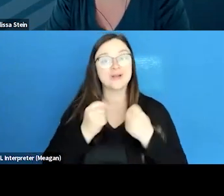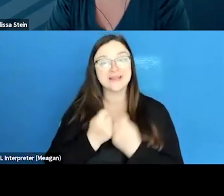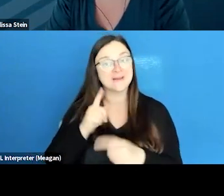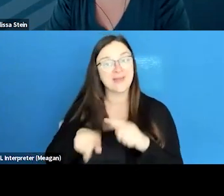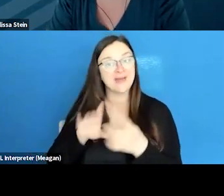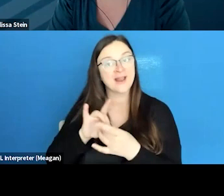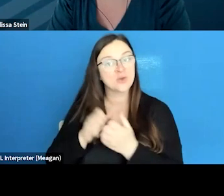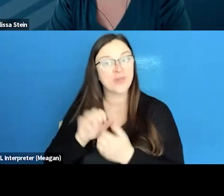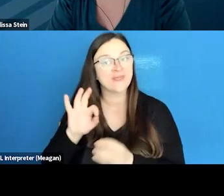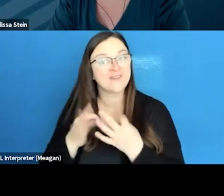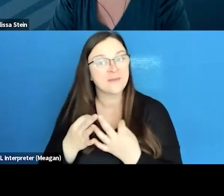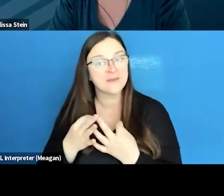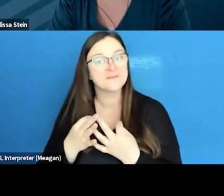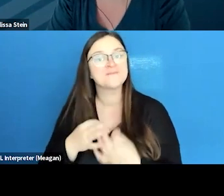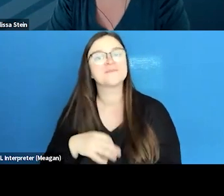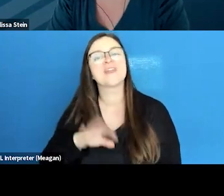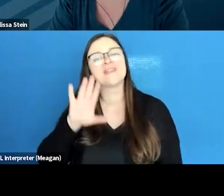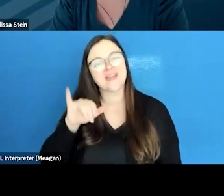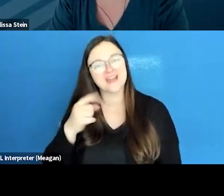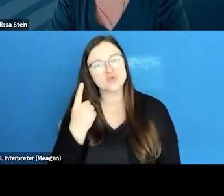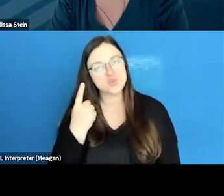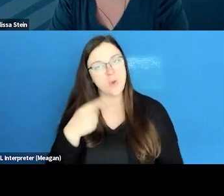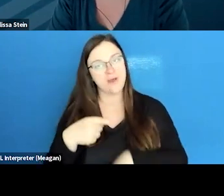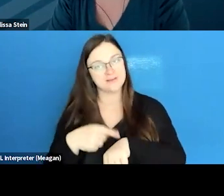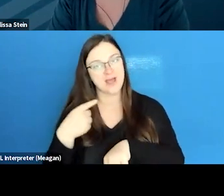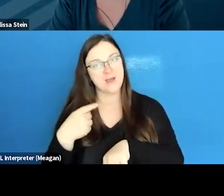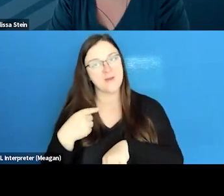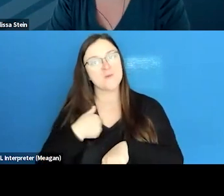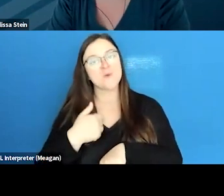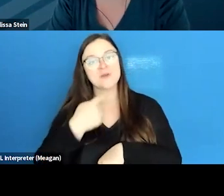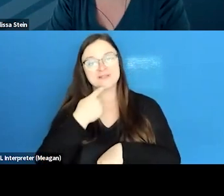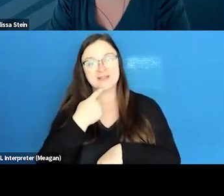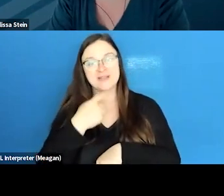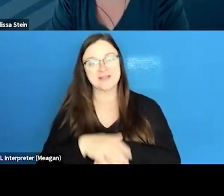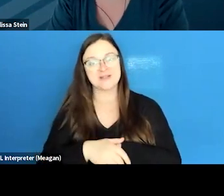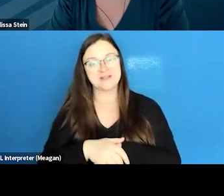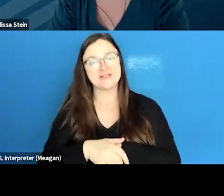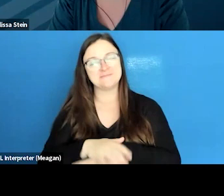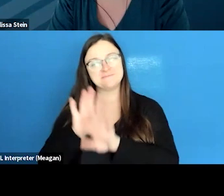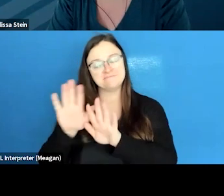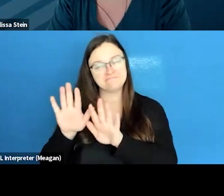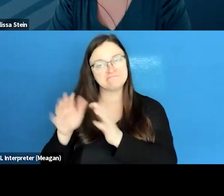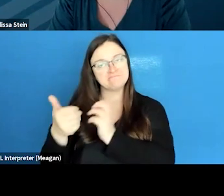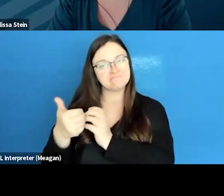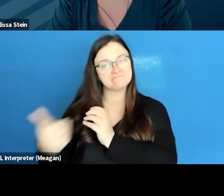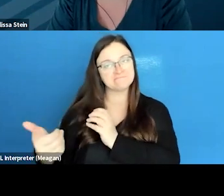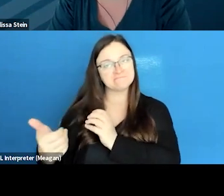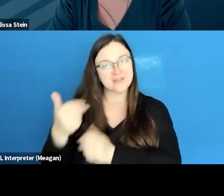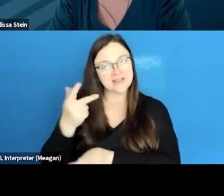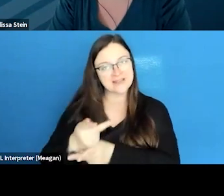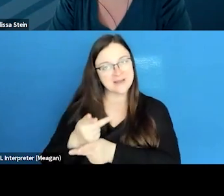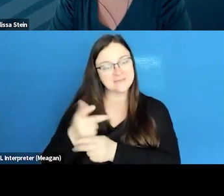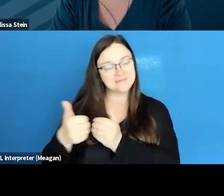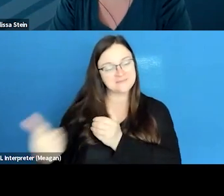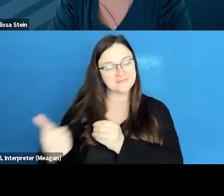family, that's the one time where we have to say, we need to put a little safe distance between you and your family members. And it's